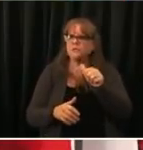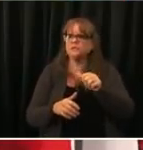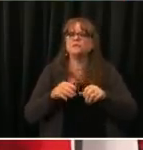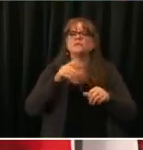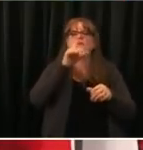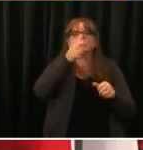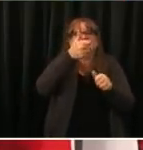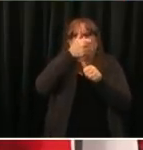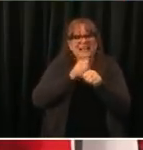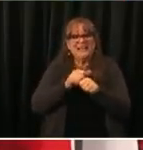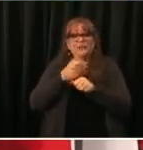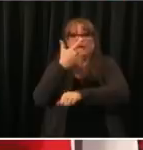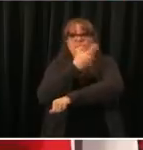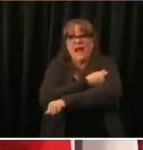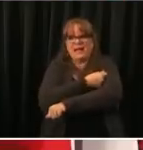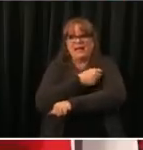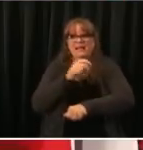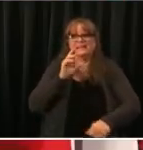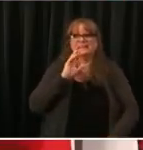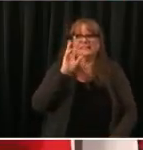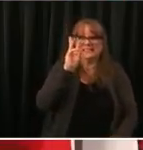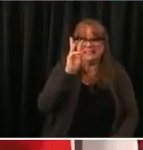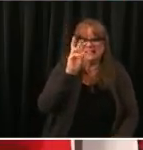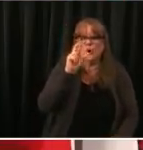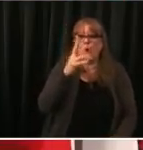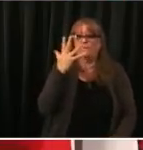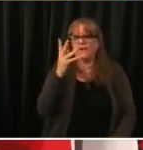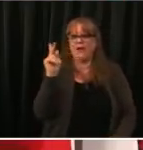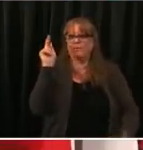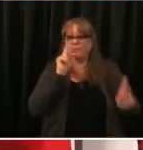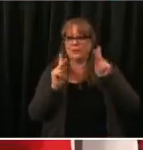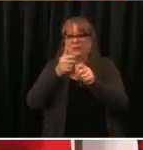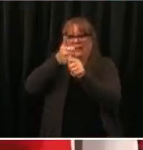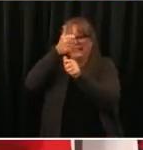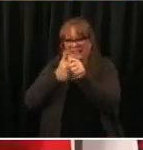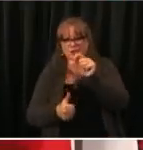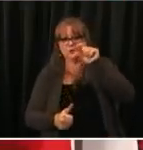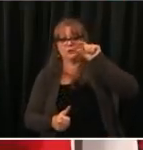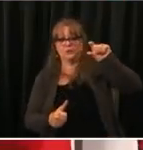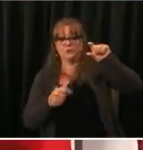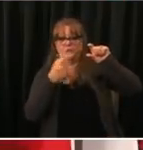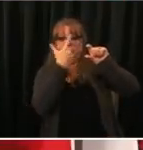Moderna, but it could happen with a few doses at the end, and those should be used. That's our guidance.